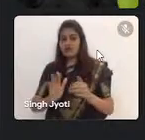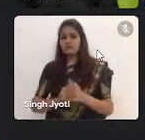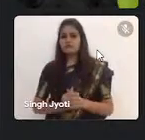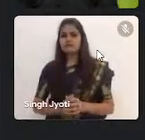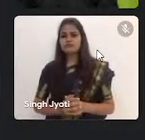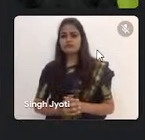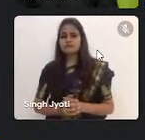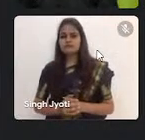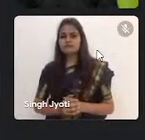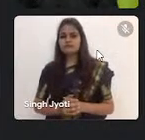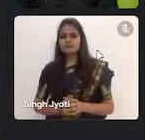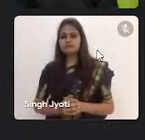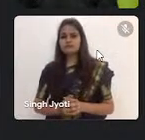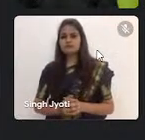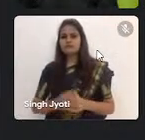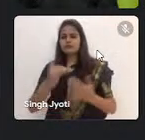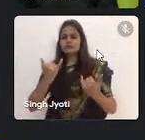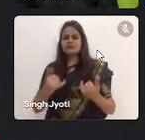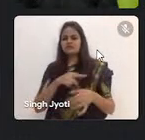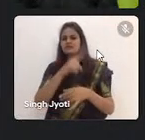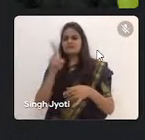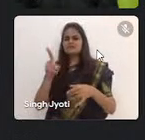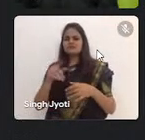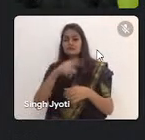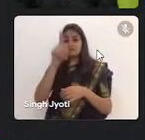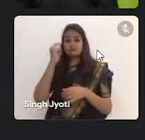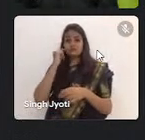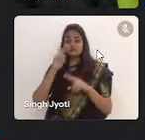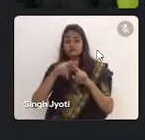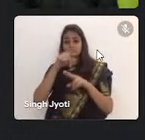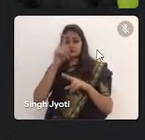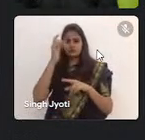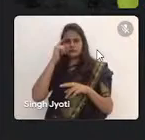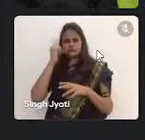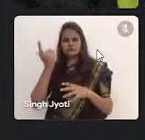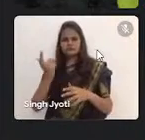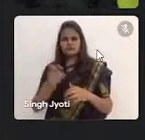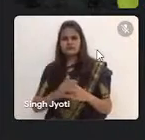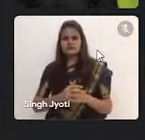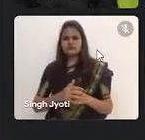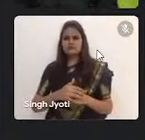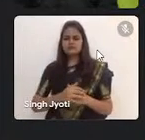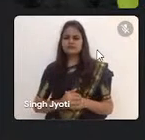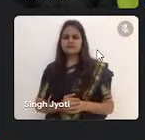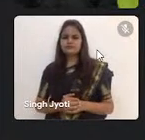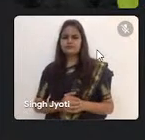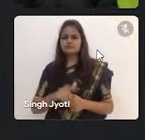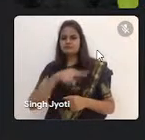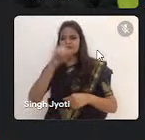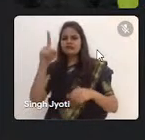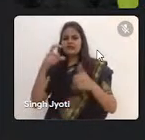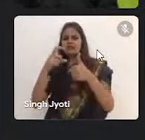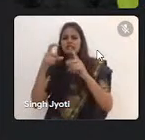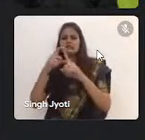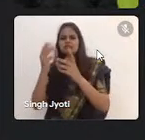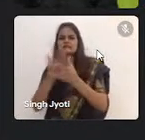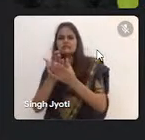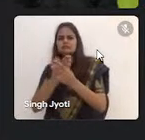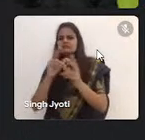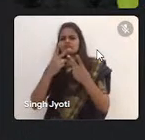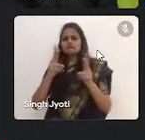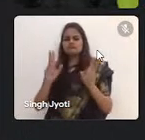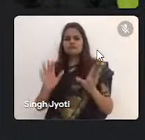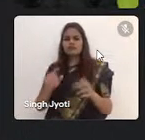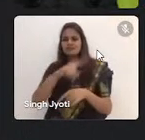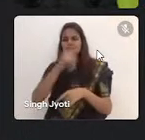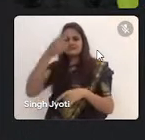to enormous corpora. If you think of how large the database is out there for work on written